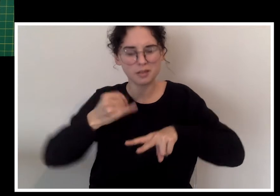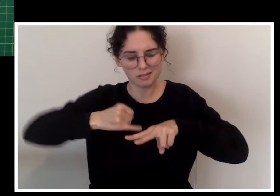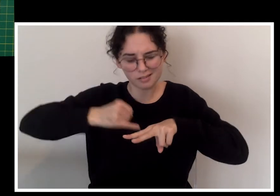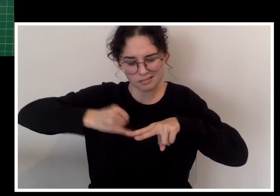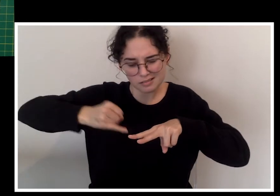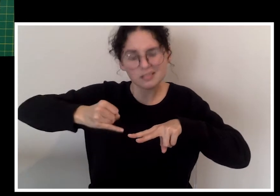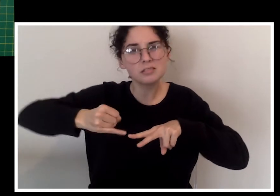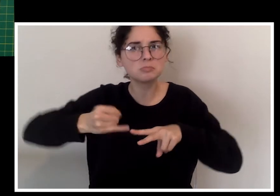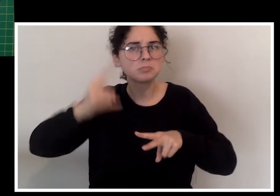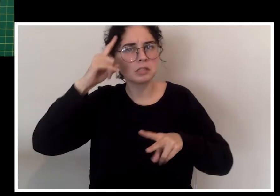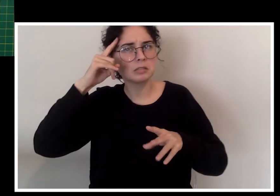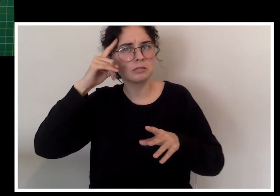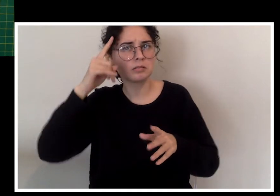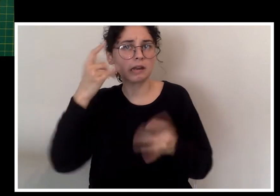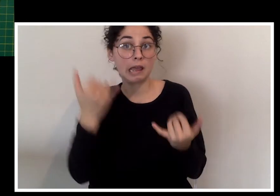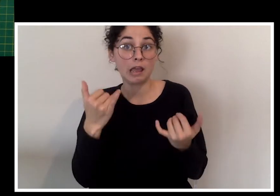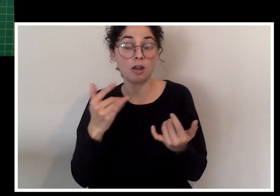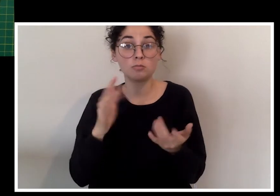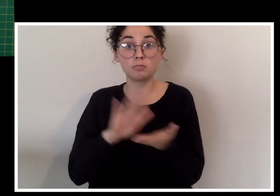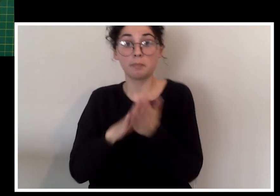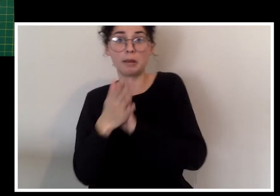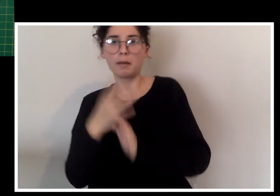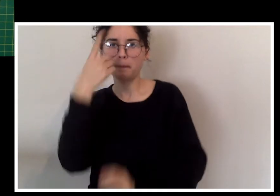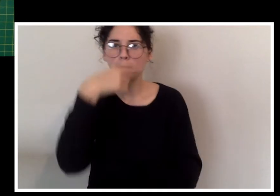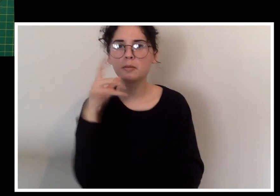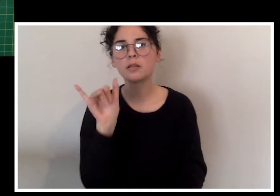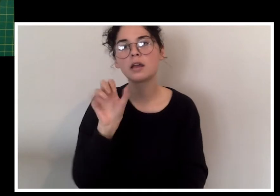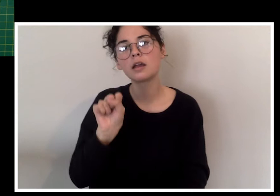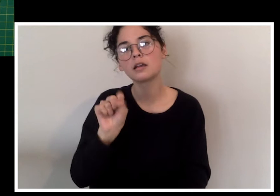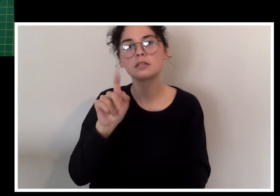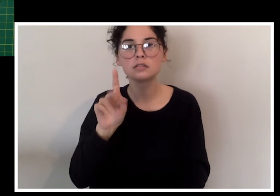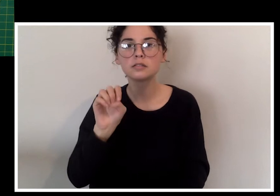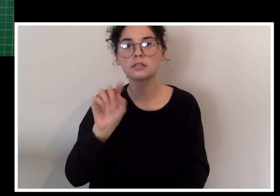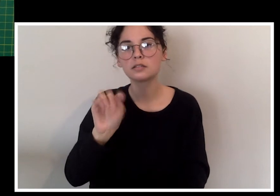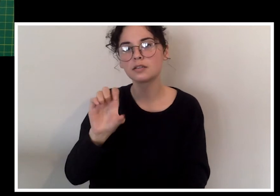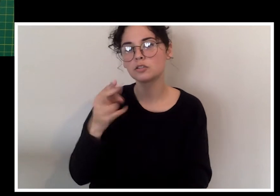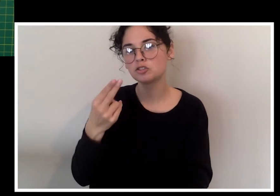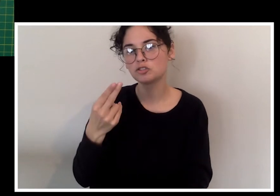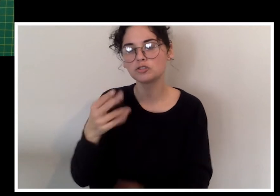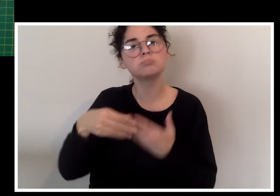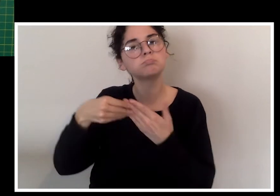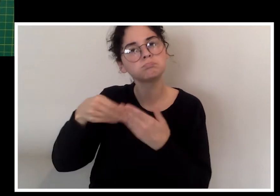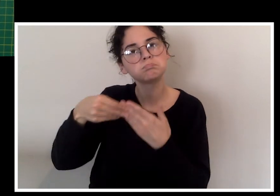like a sketch instead of a very solid, bold line that went around the scissors.